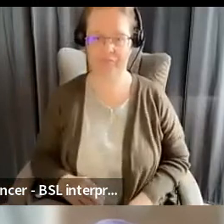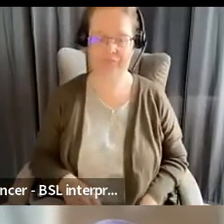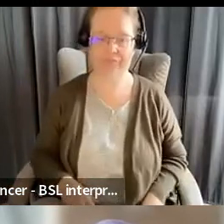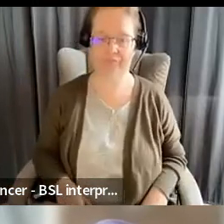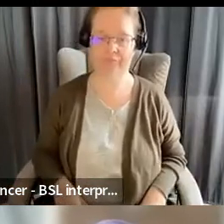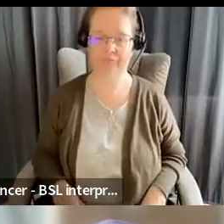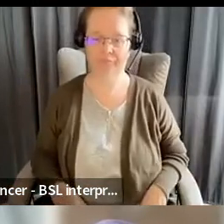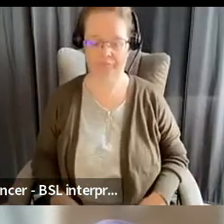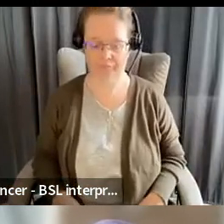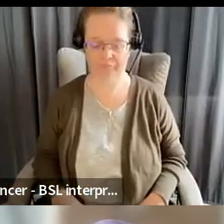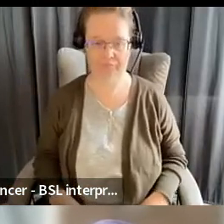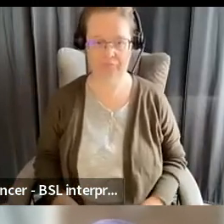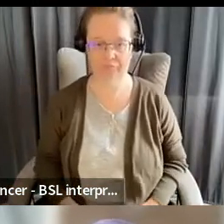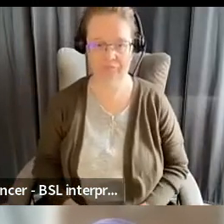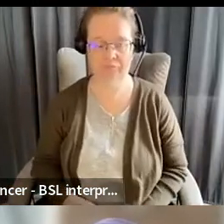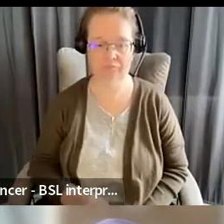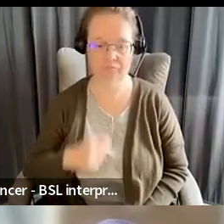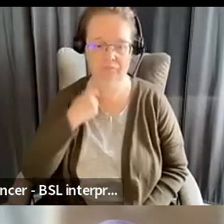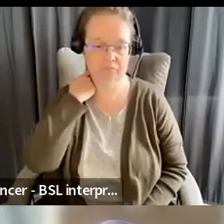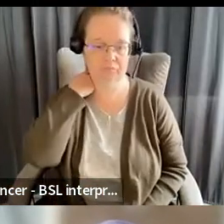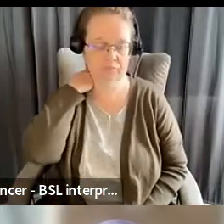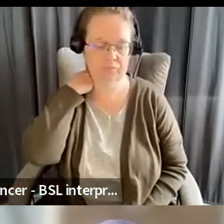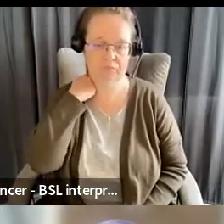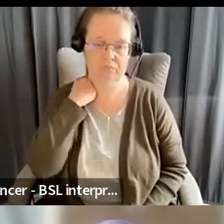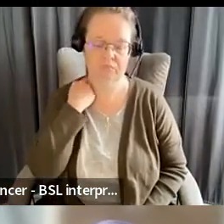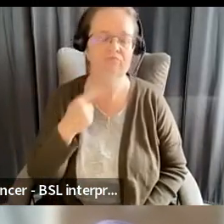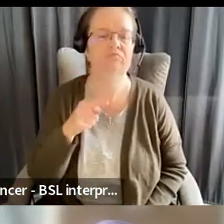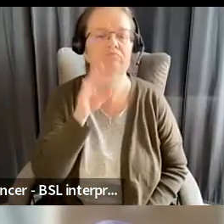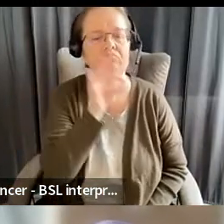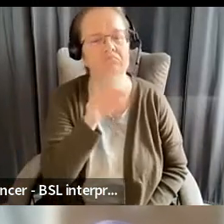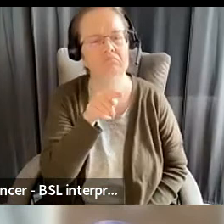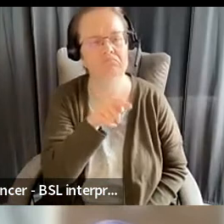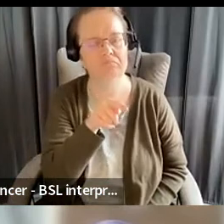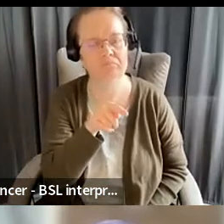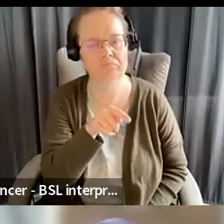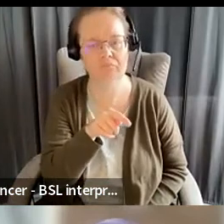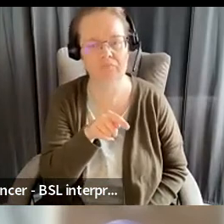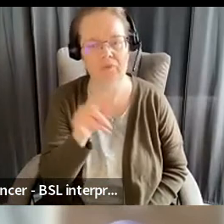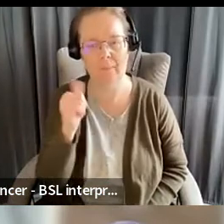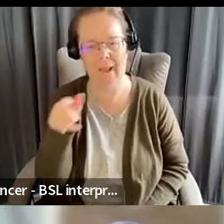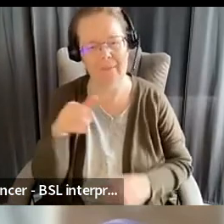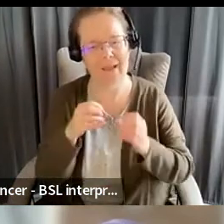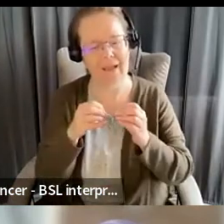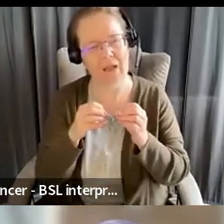can both comment on this. Do you find, maybe more at you, Beth,